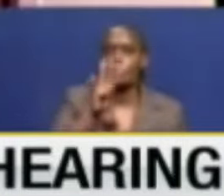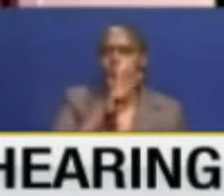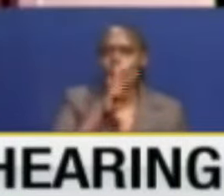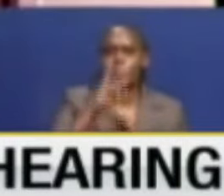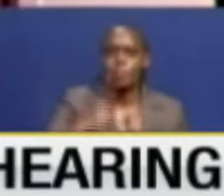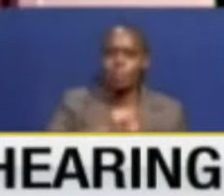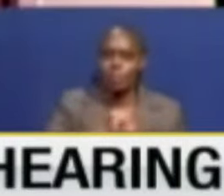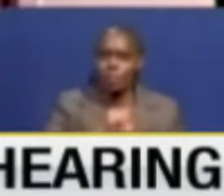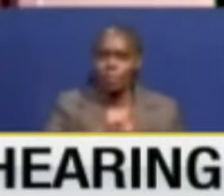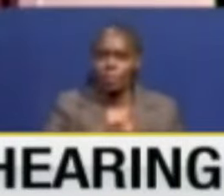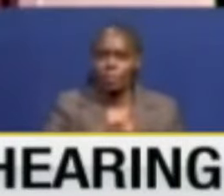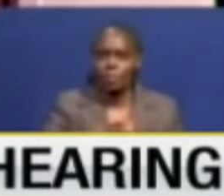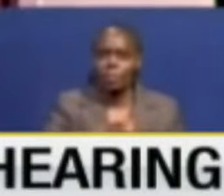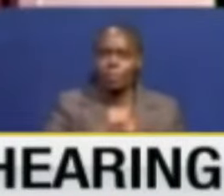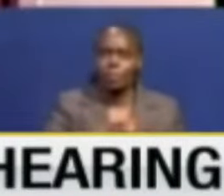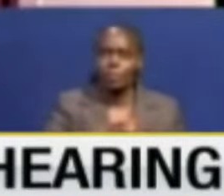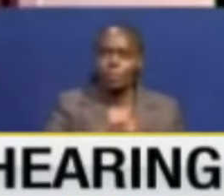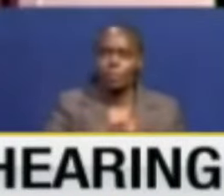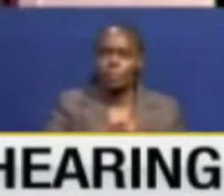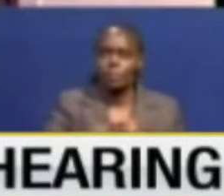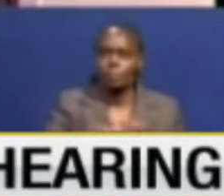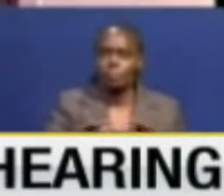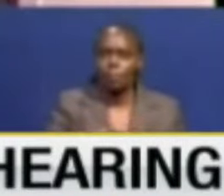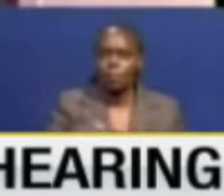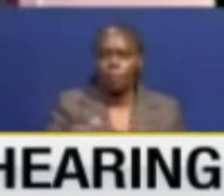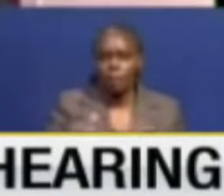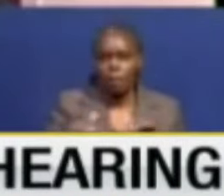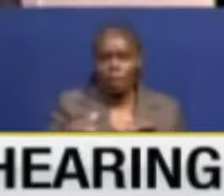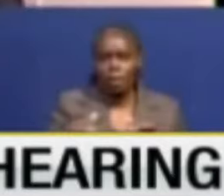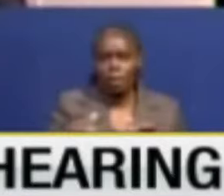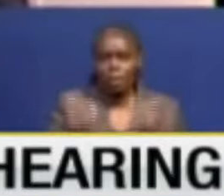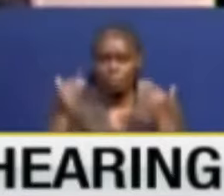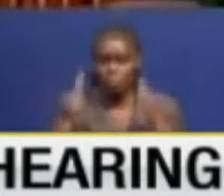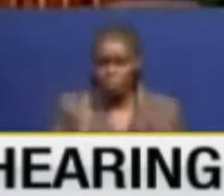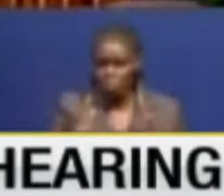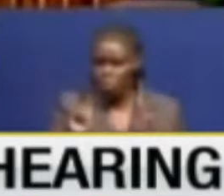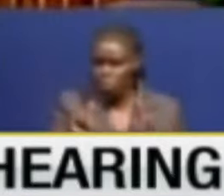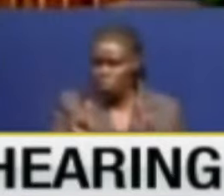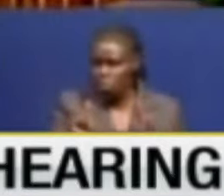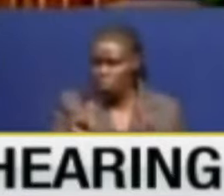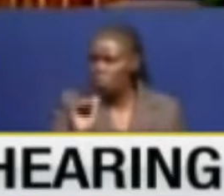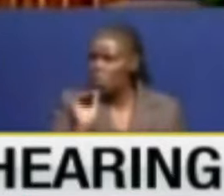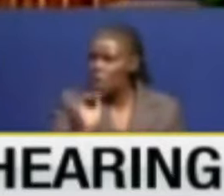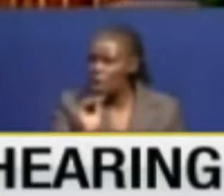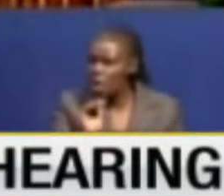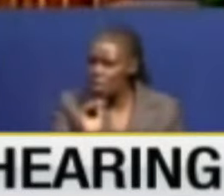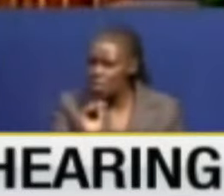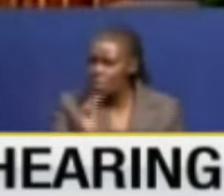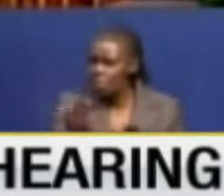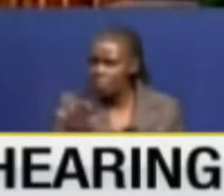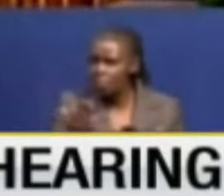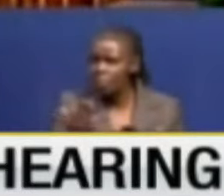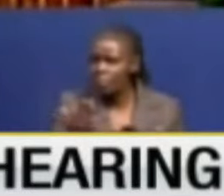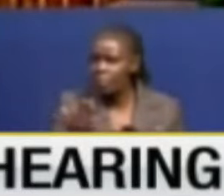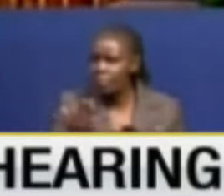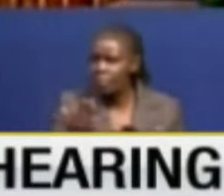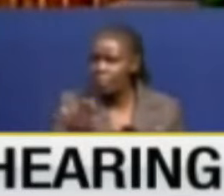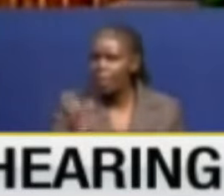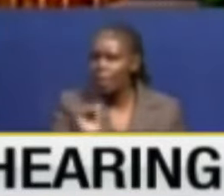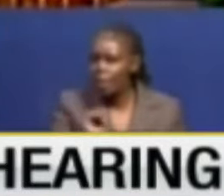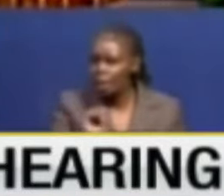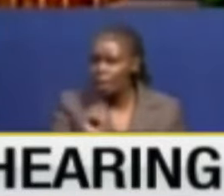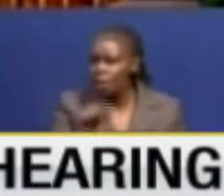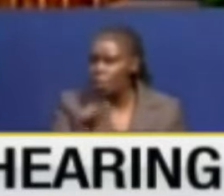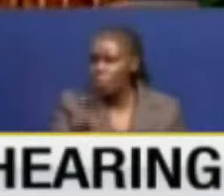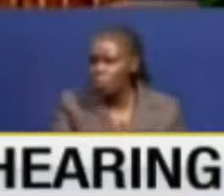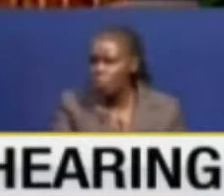54 to 56 of the governor's response. For the county assembly. Yes, Your Lordship. Are you still on the request? Yes, Your Lordship. I paid off on that. You're